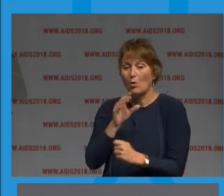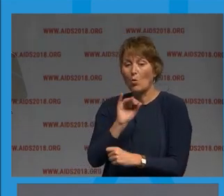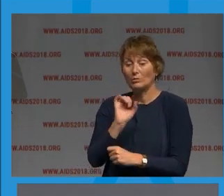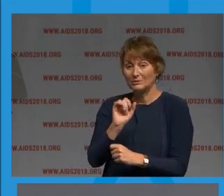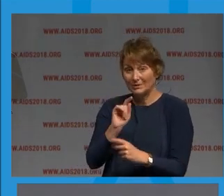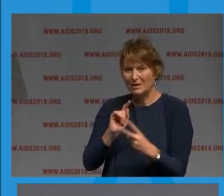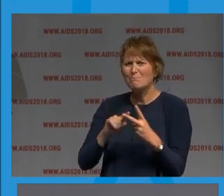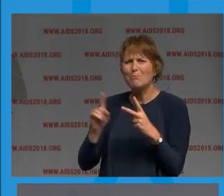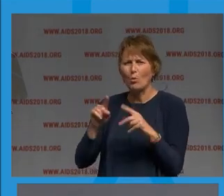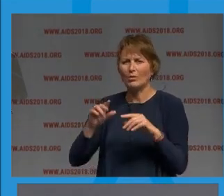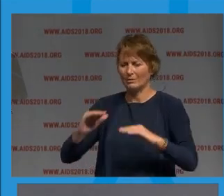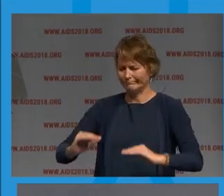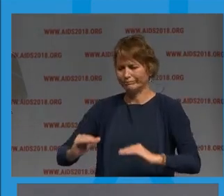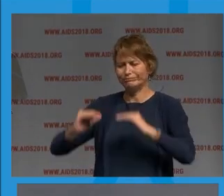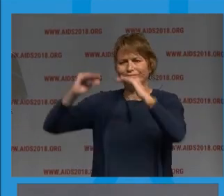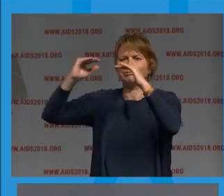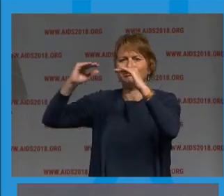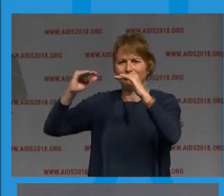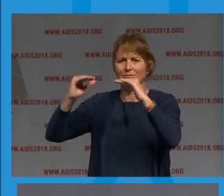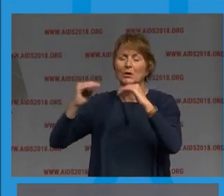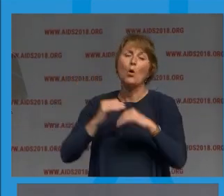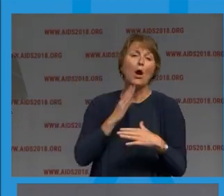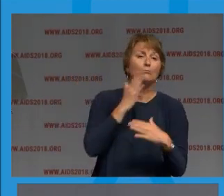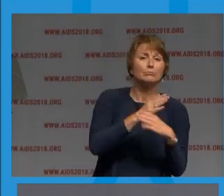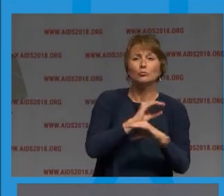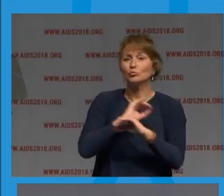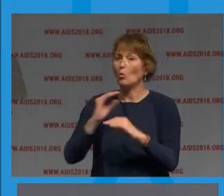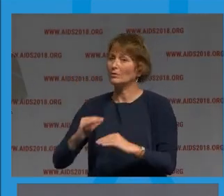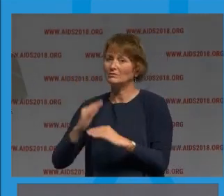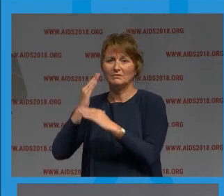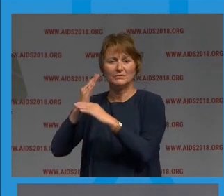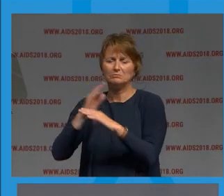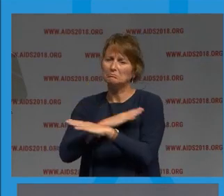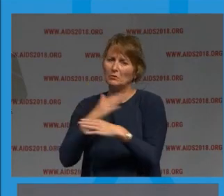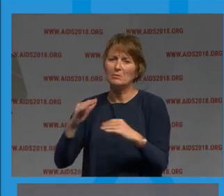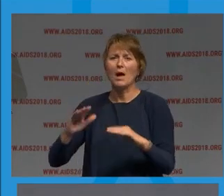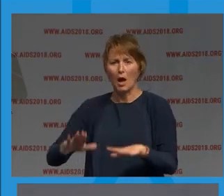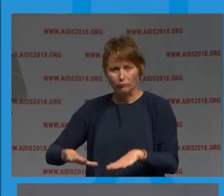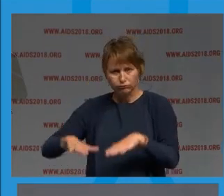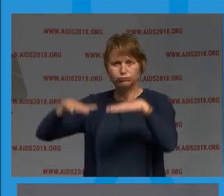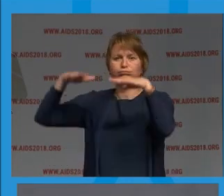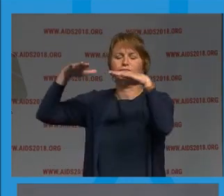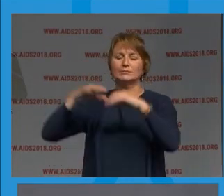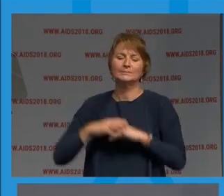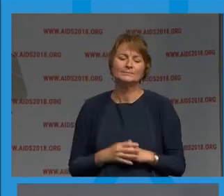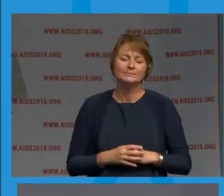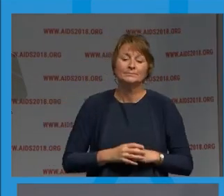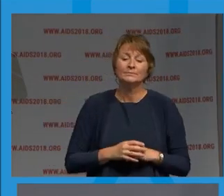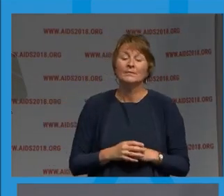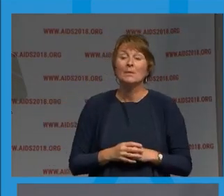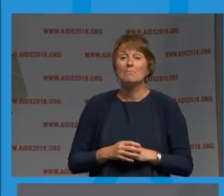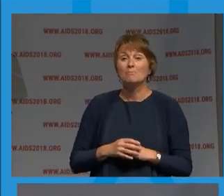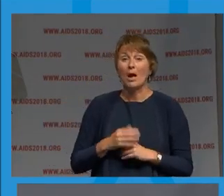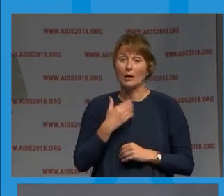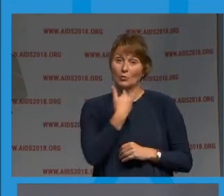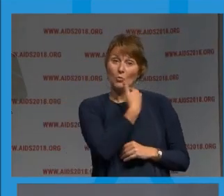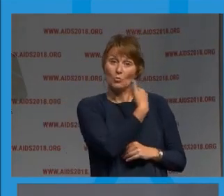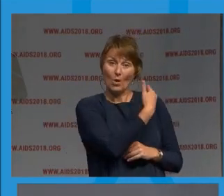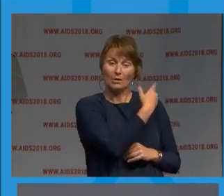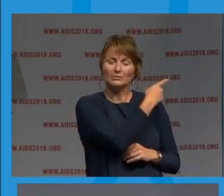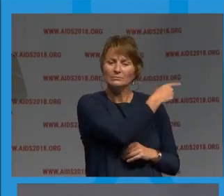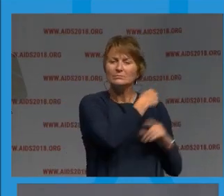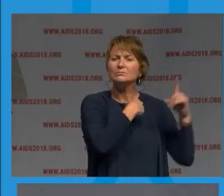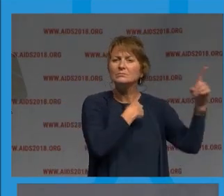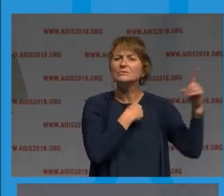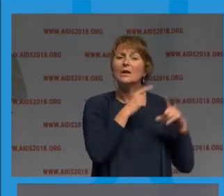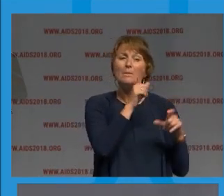for intervention and non-intervention sites. However, on the right side of the figure, you will note that the proportion